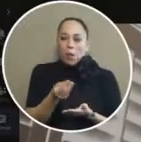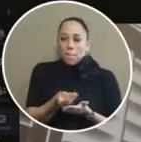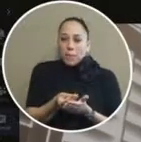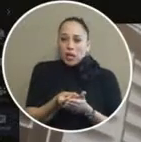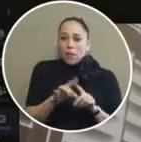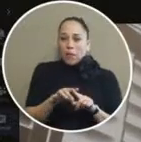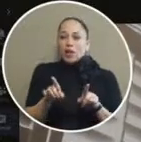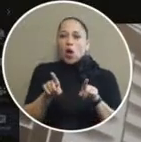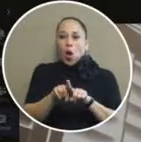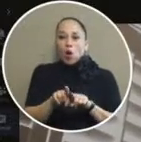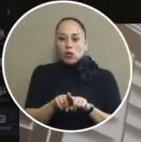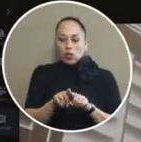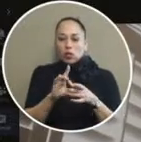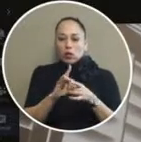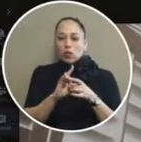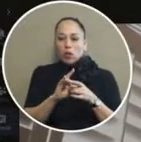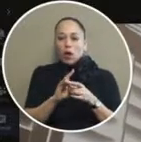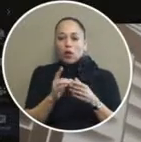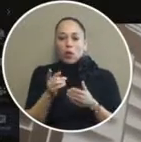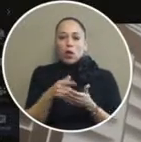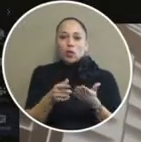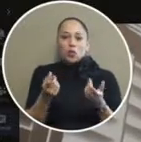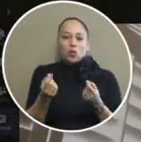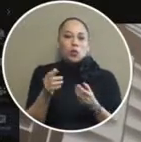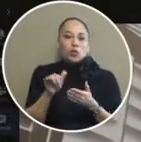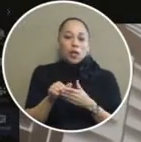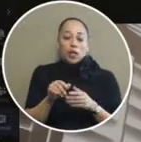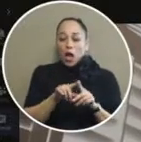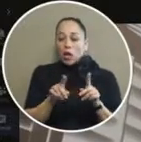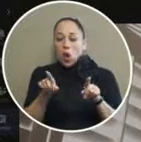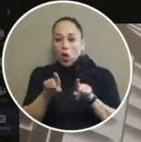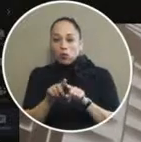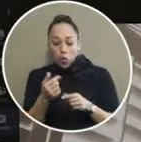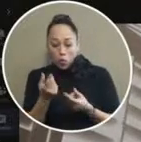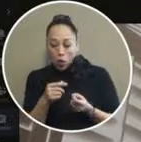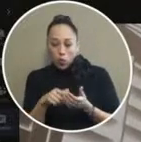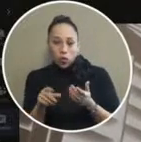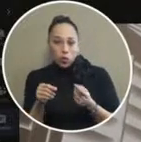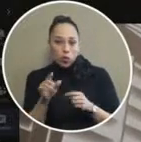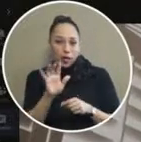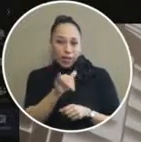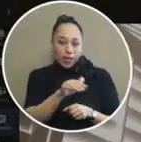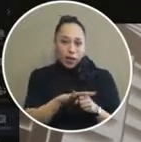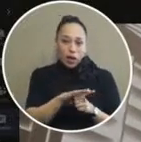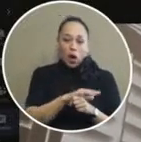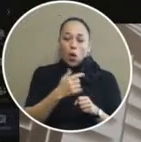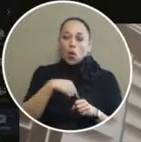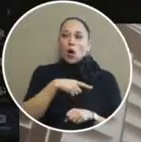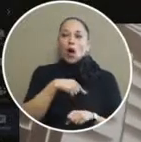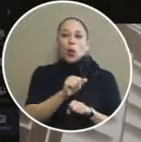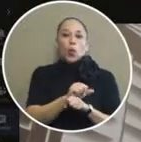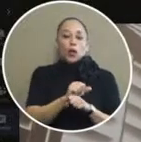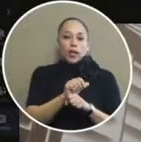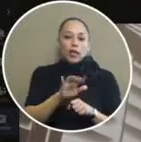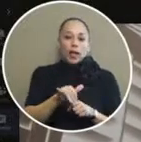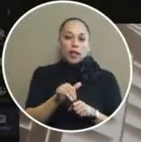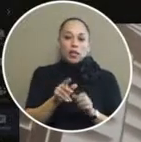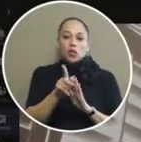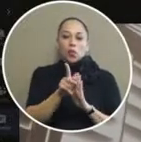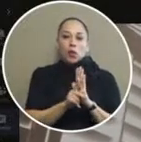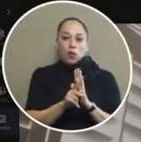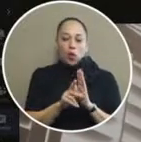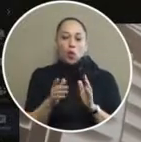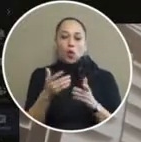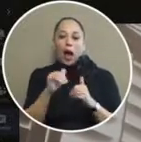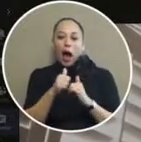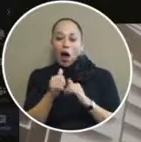that and partnered with the county to do so. But what we also did in that area is we also worked on providing best protocols to help those